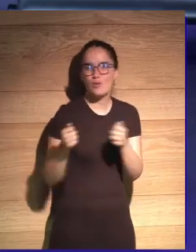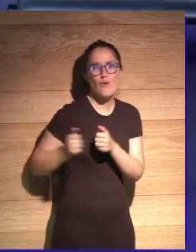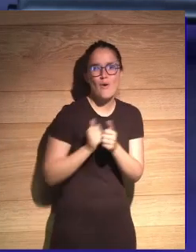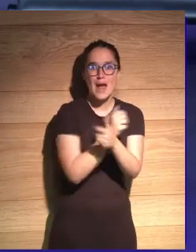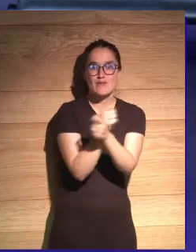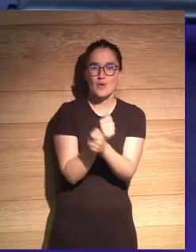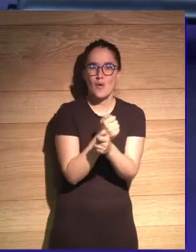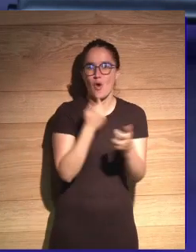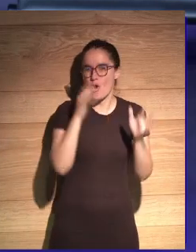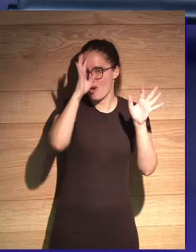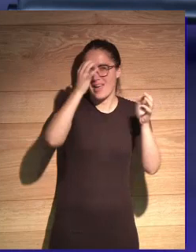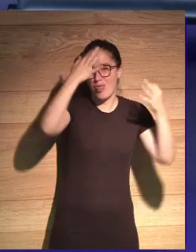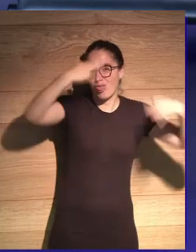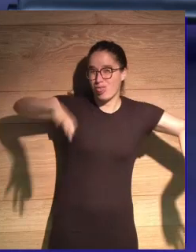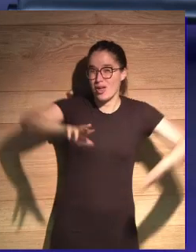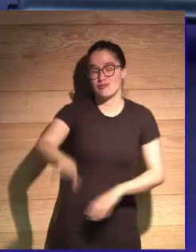innocent,